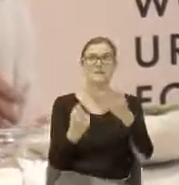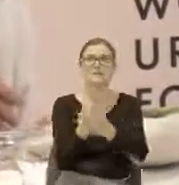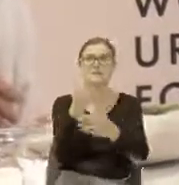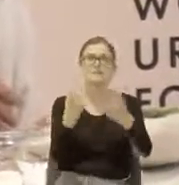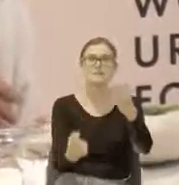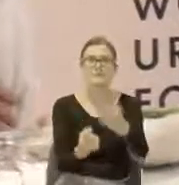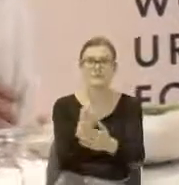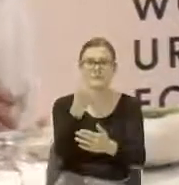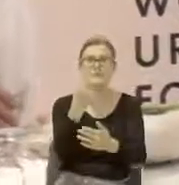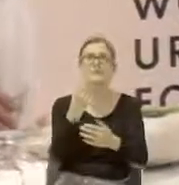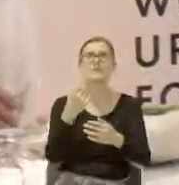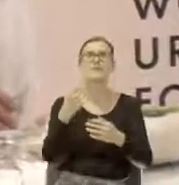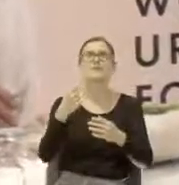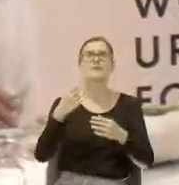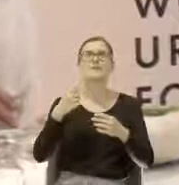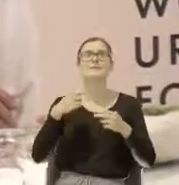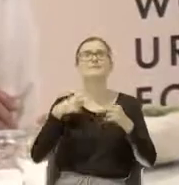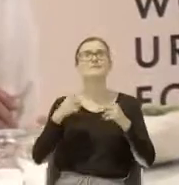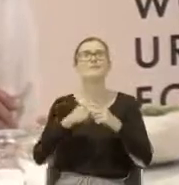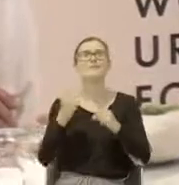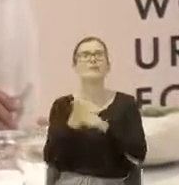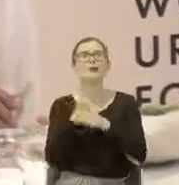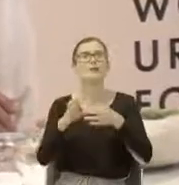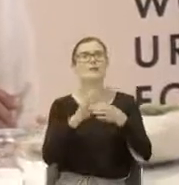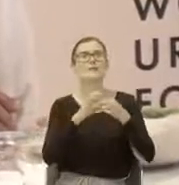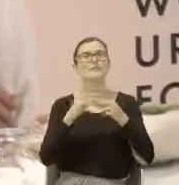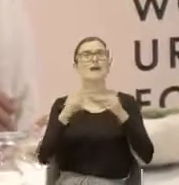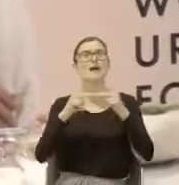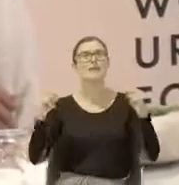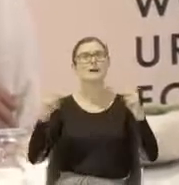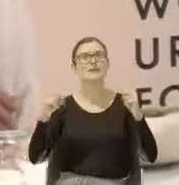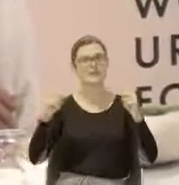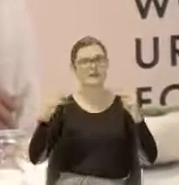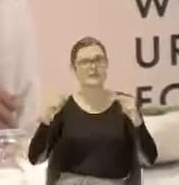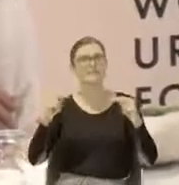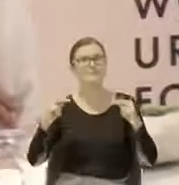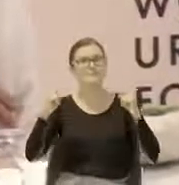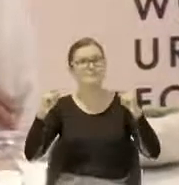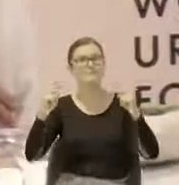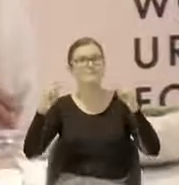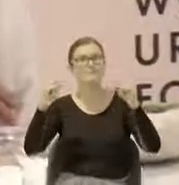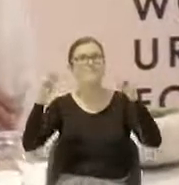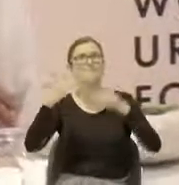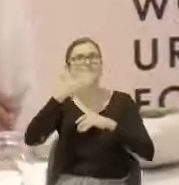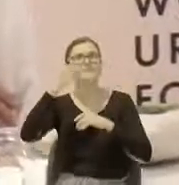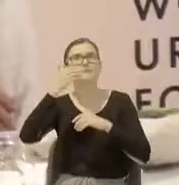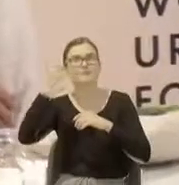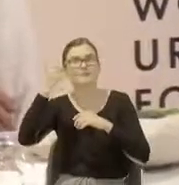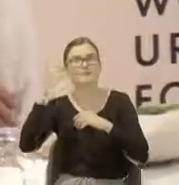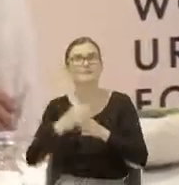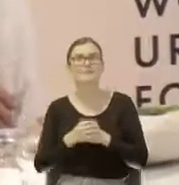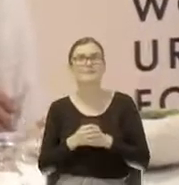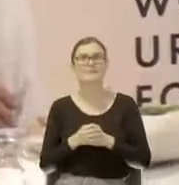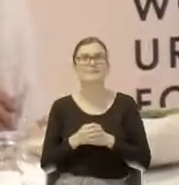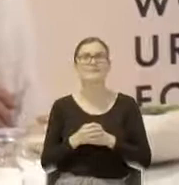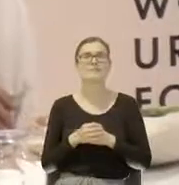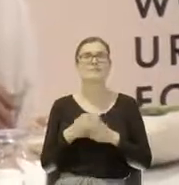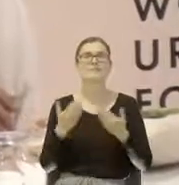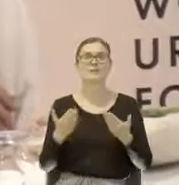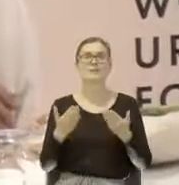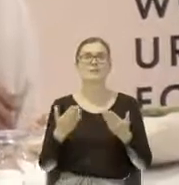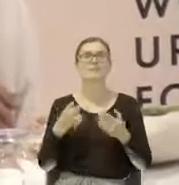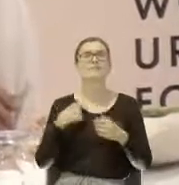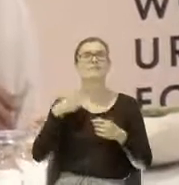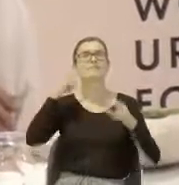is the establishment of the Secretary General's Task Force on the Future of Cities and a decision by Maimouna